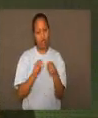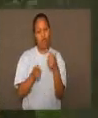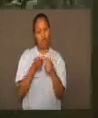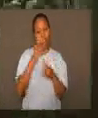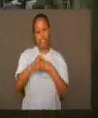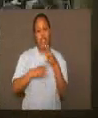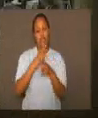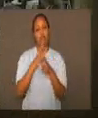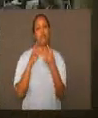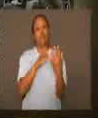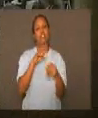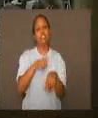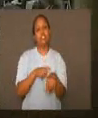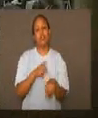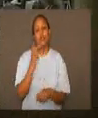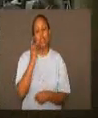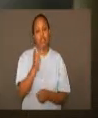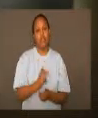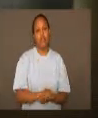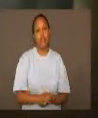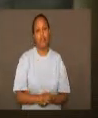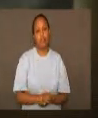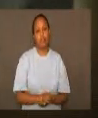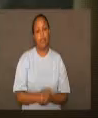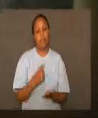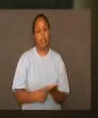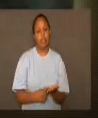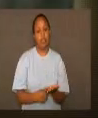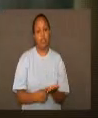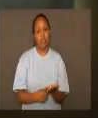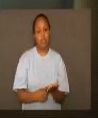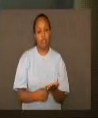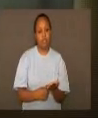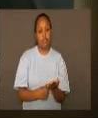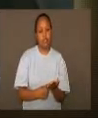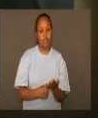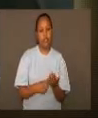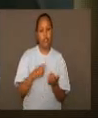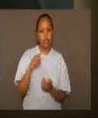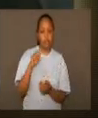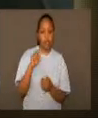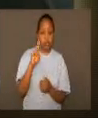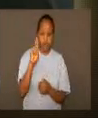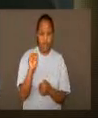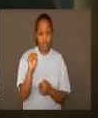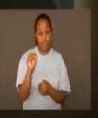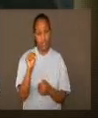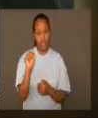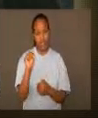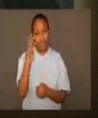War. However, it was a precursor for the United Nations, which began